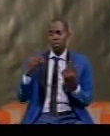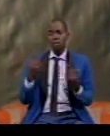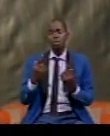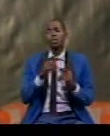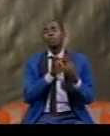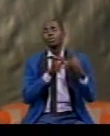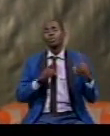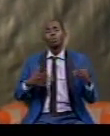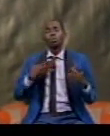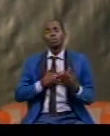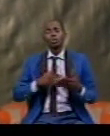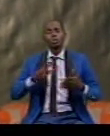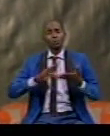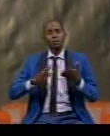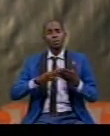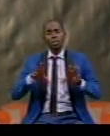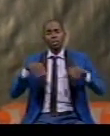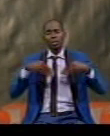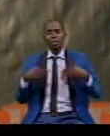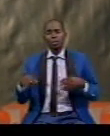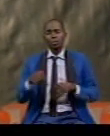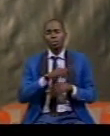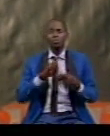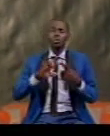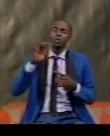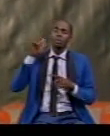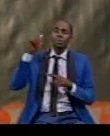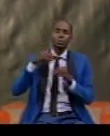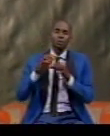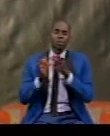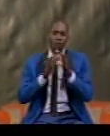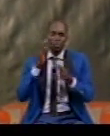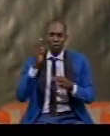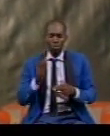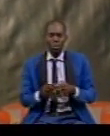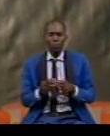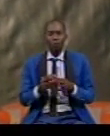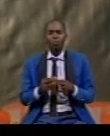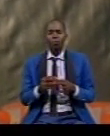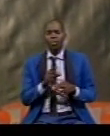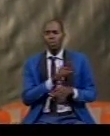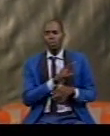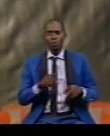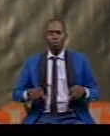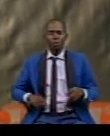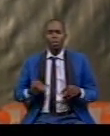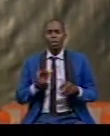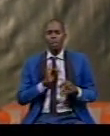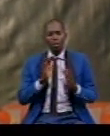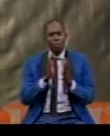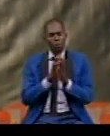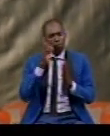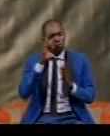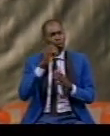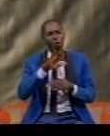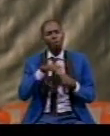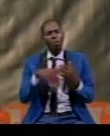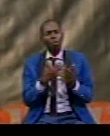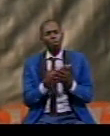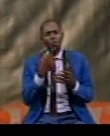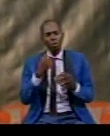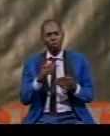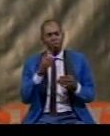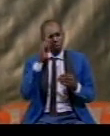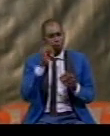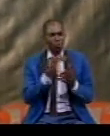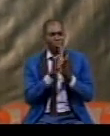will name touch that fiber. For the believers, the careless. He will touch that paralysis. He will touch that stroke. Of the